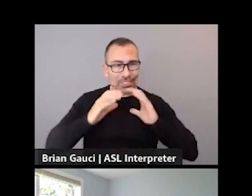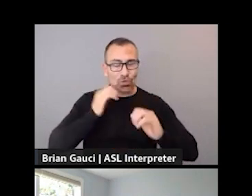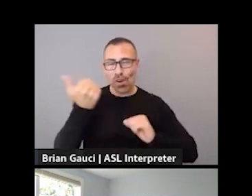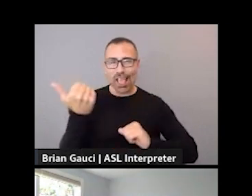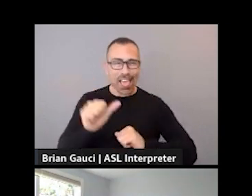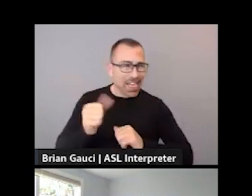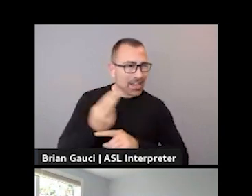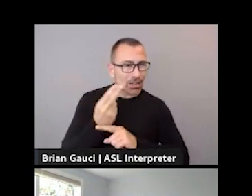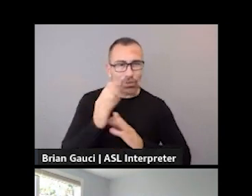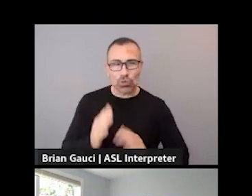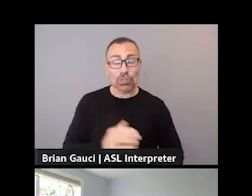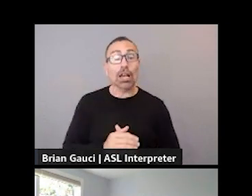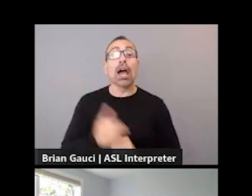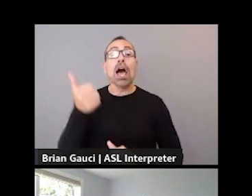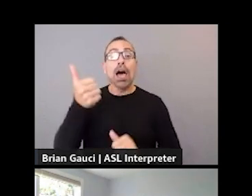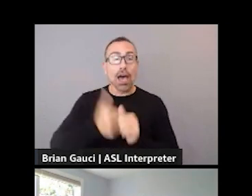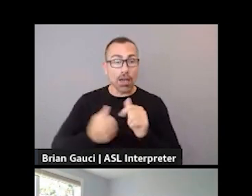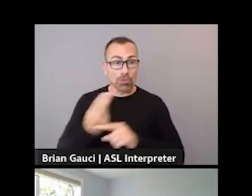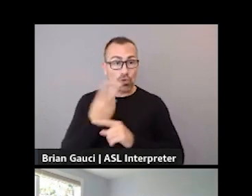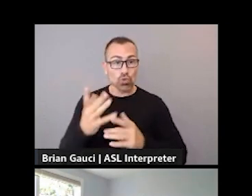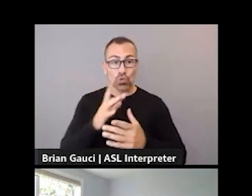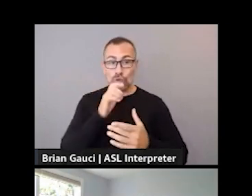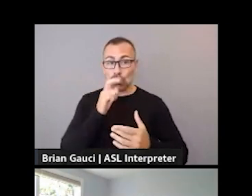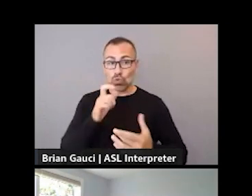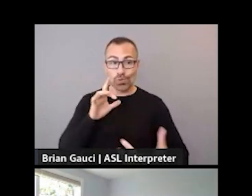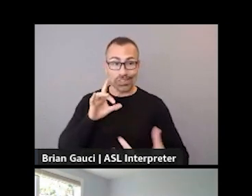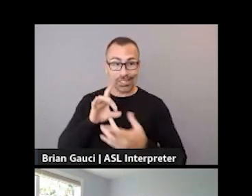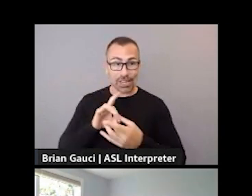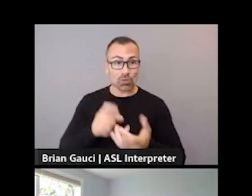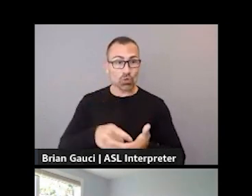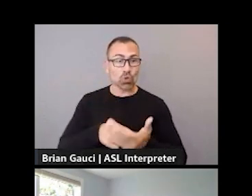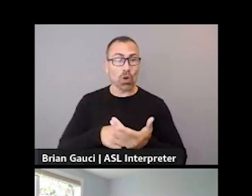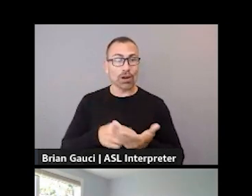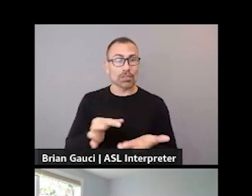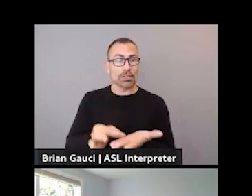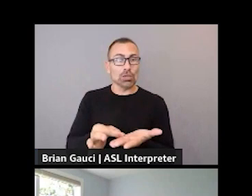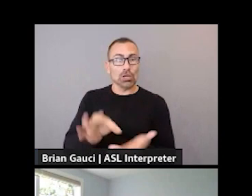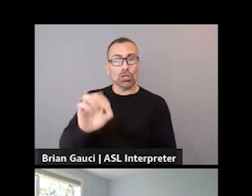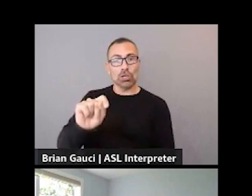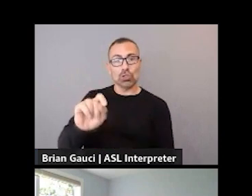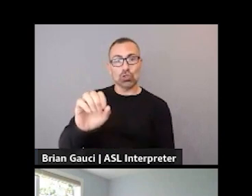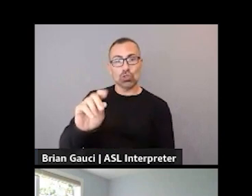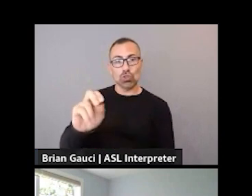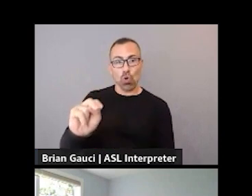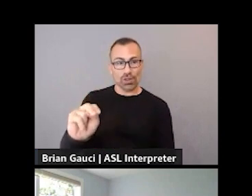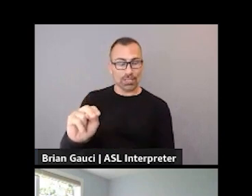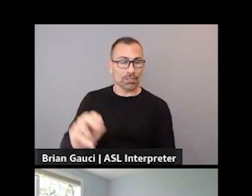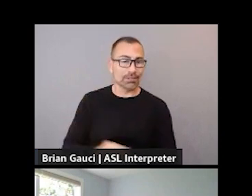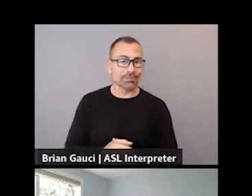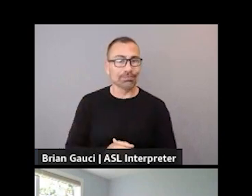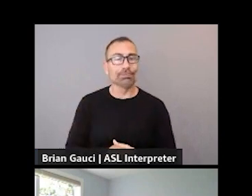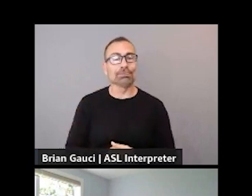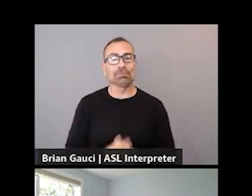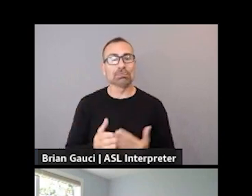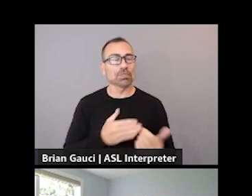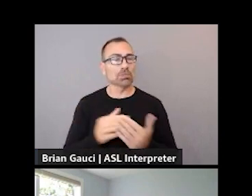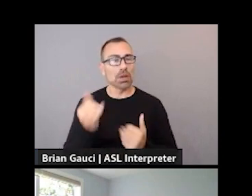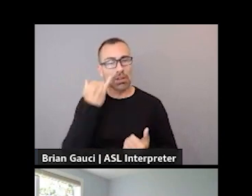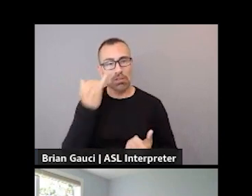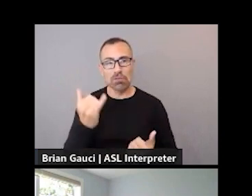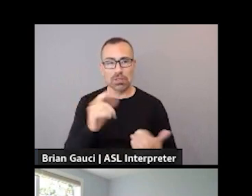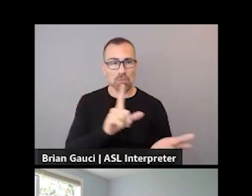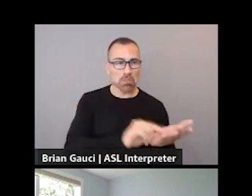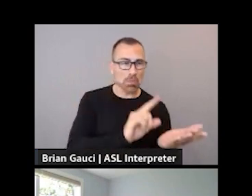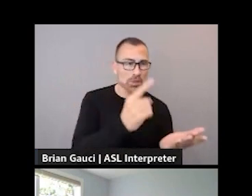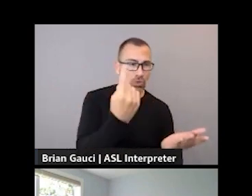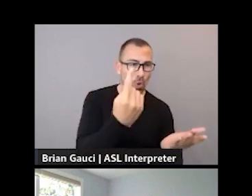Every user that connects has to have a participant token. So whether those are publish only, subscribe only. Alex does a good